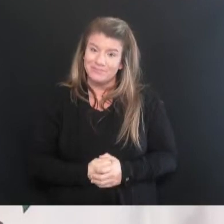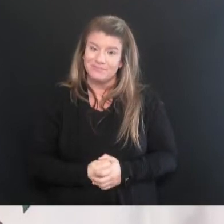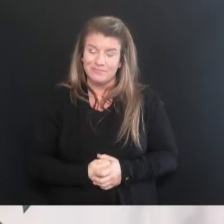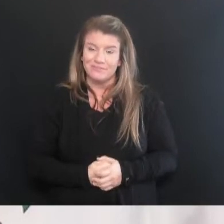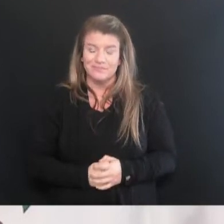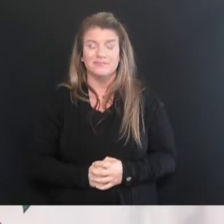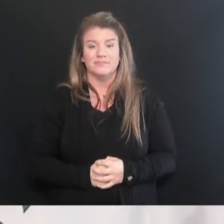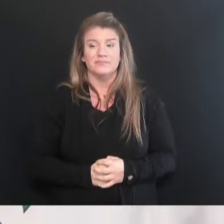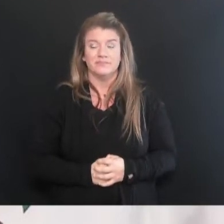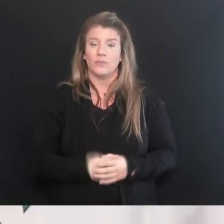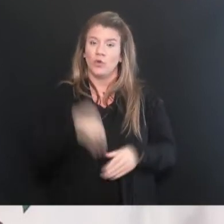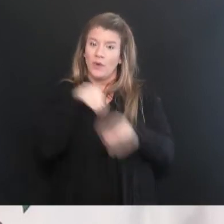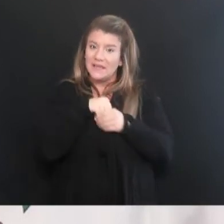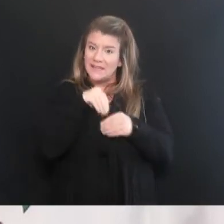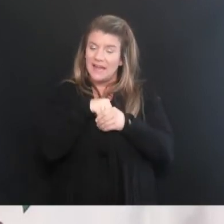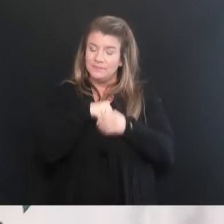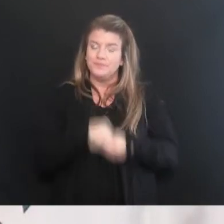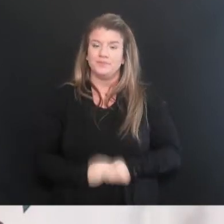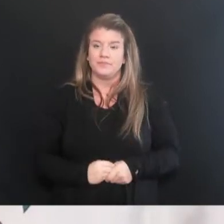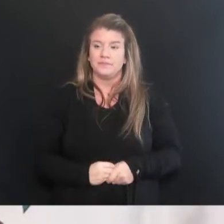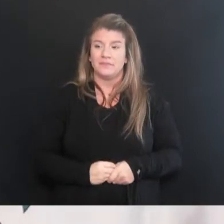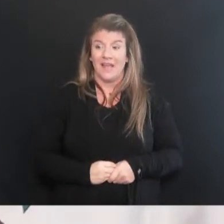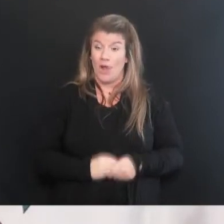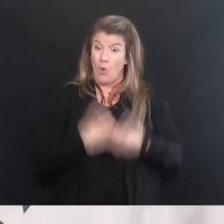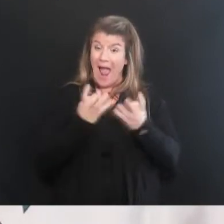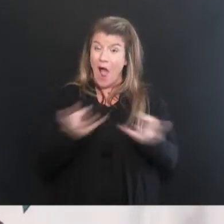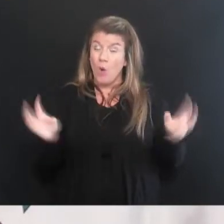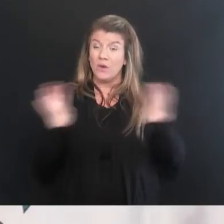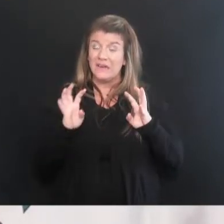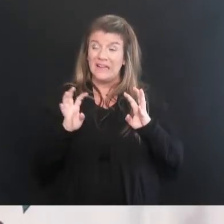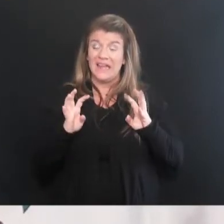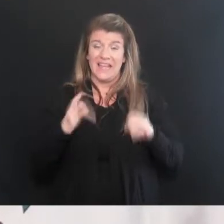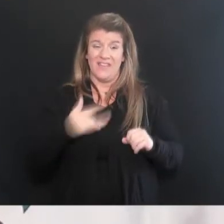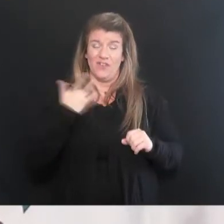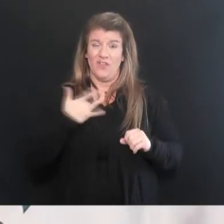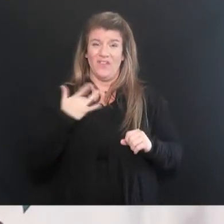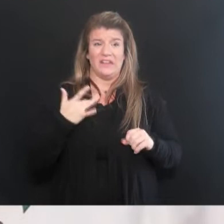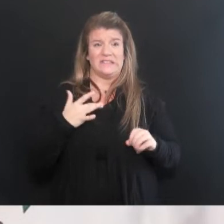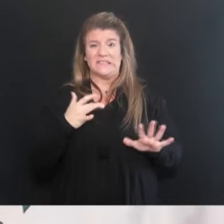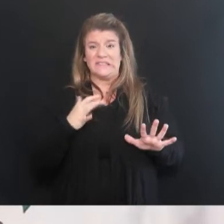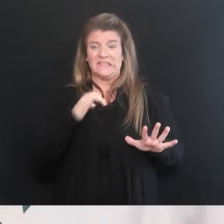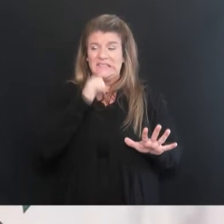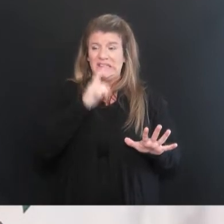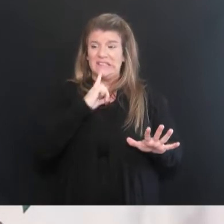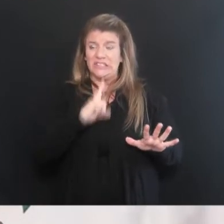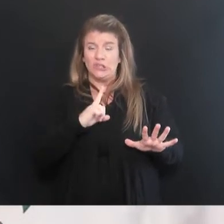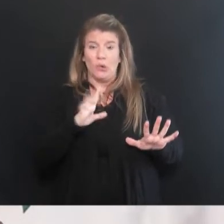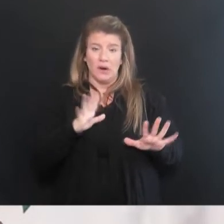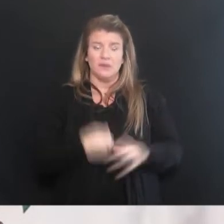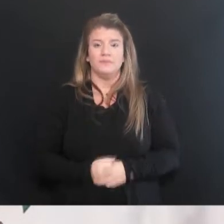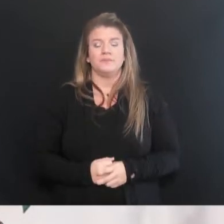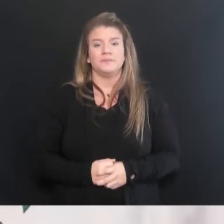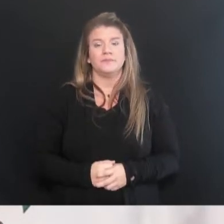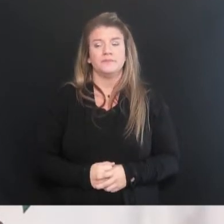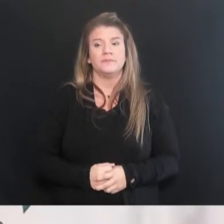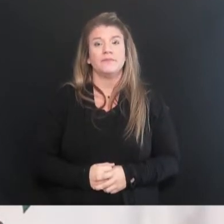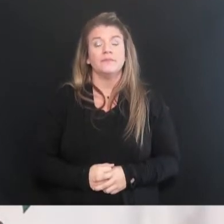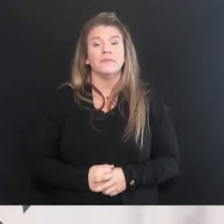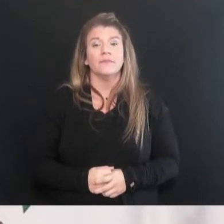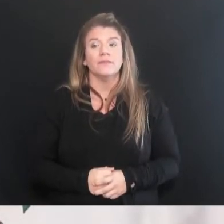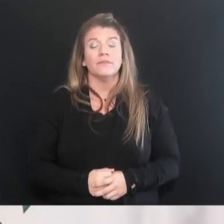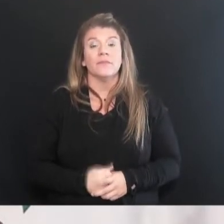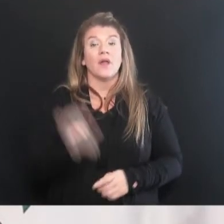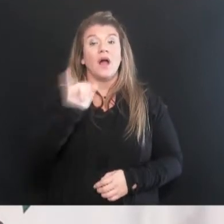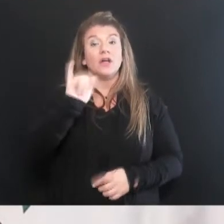mask indoors in a big crowd if you're compromised in any way. Now, the other thing is this, from the